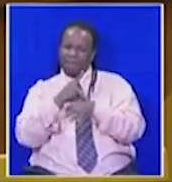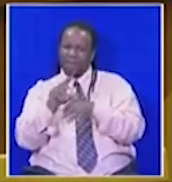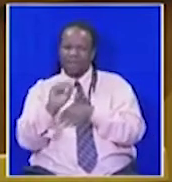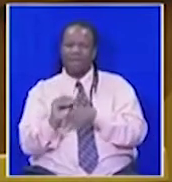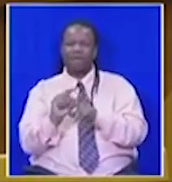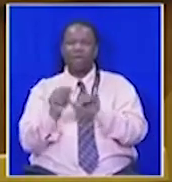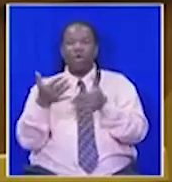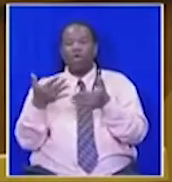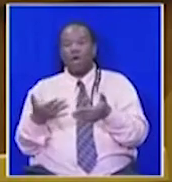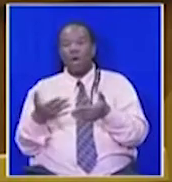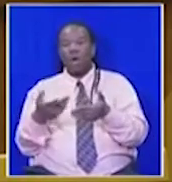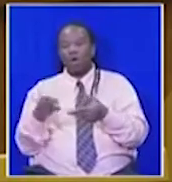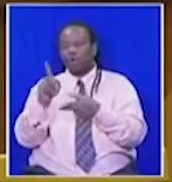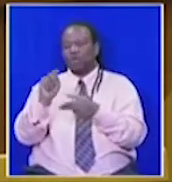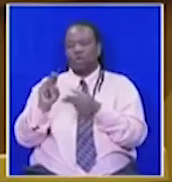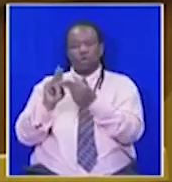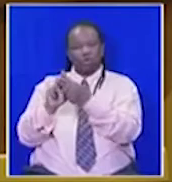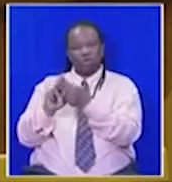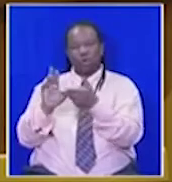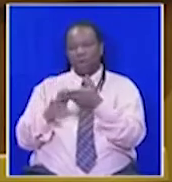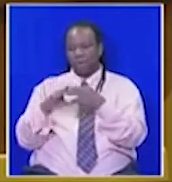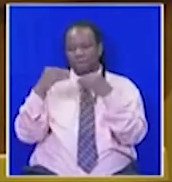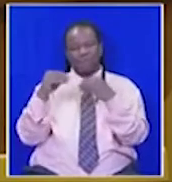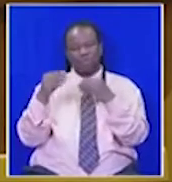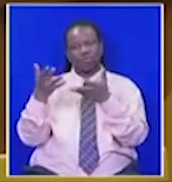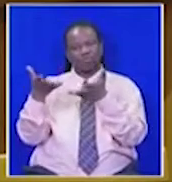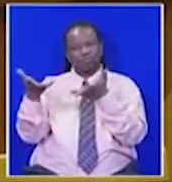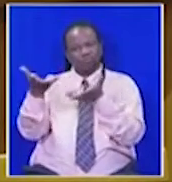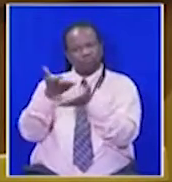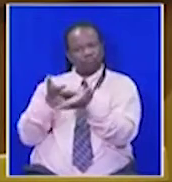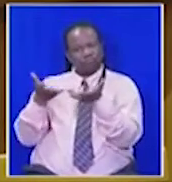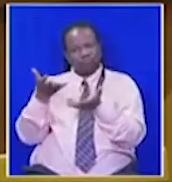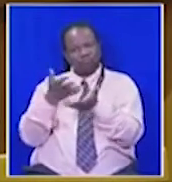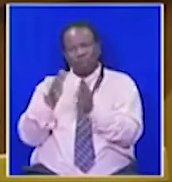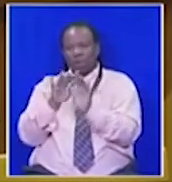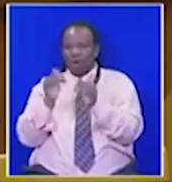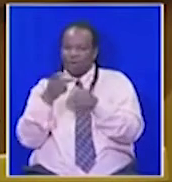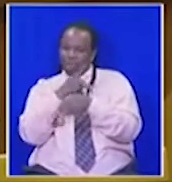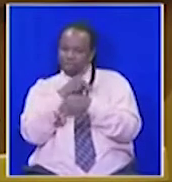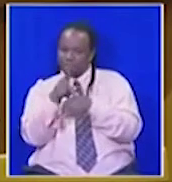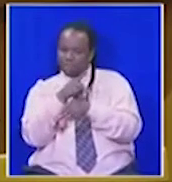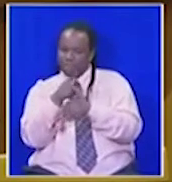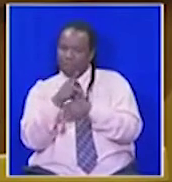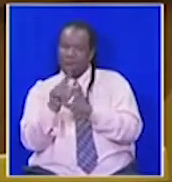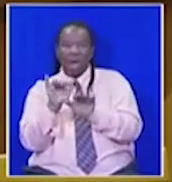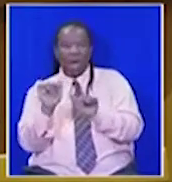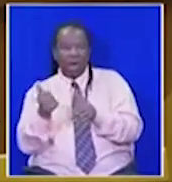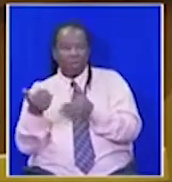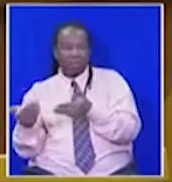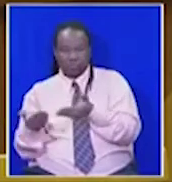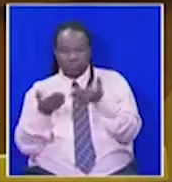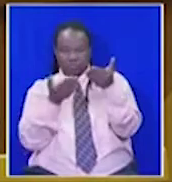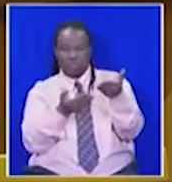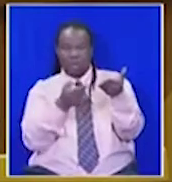business and trade unions, that have been putting together a package that we can credibly put to the ratings agencies, but also to our